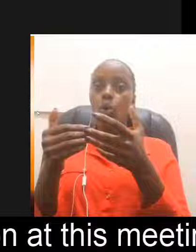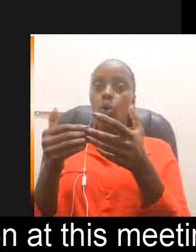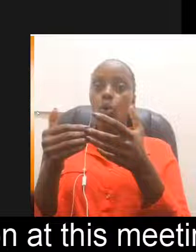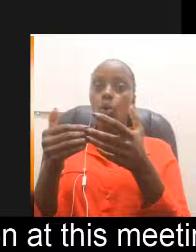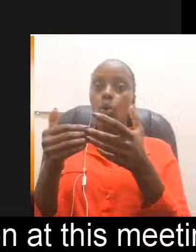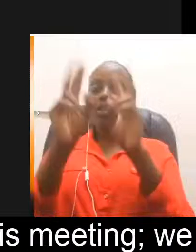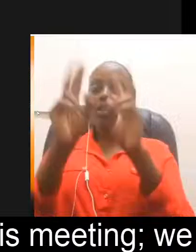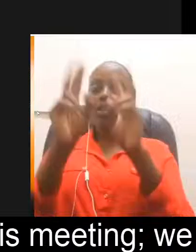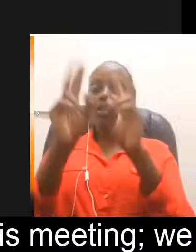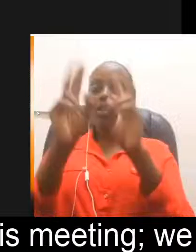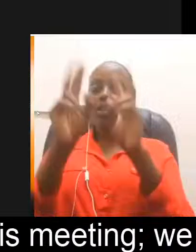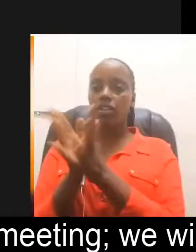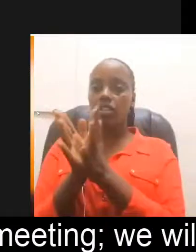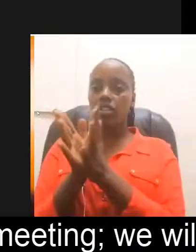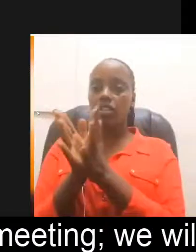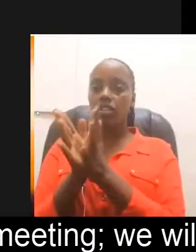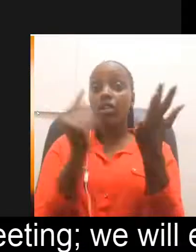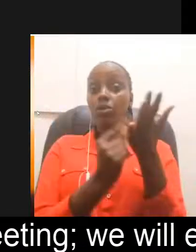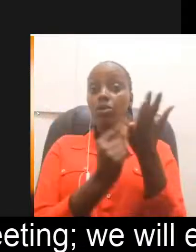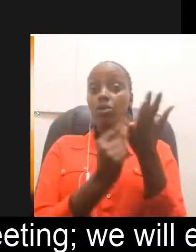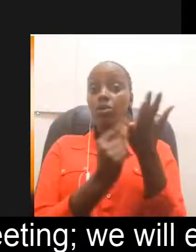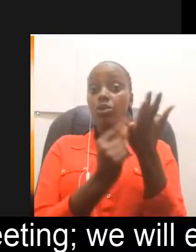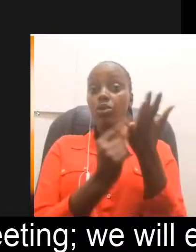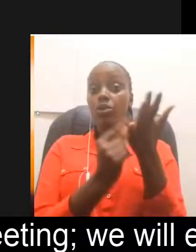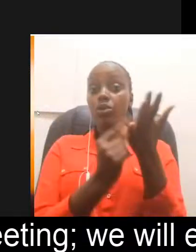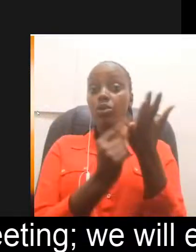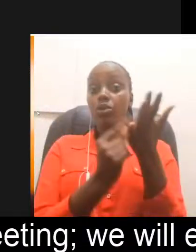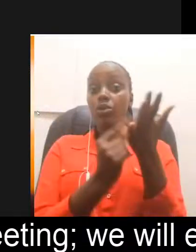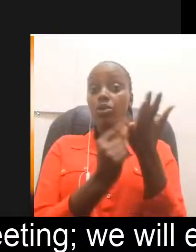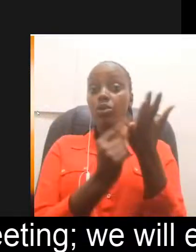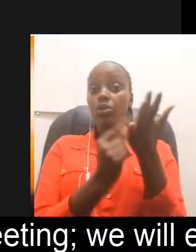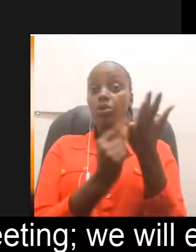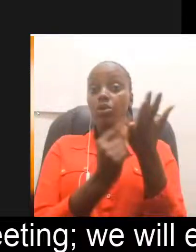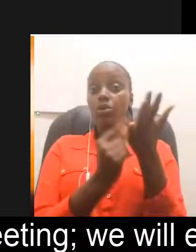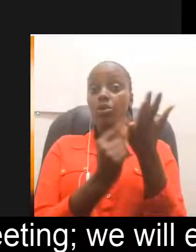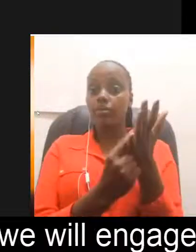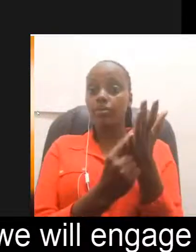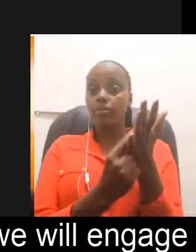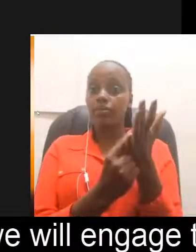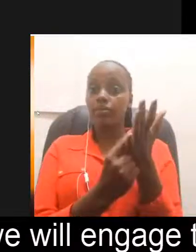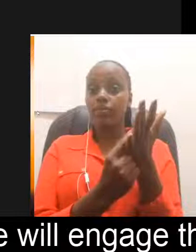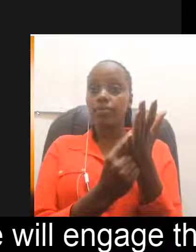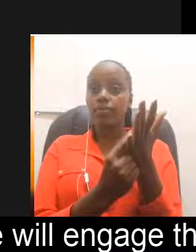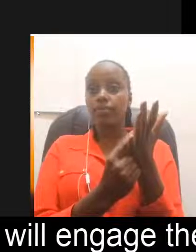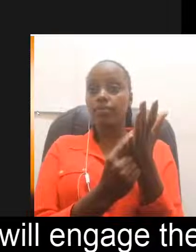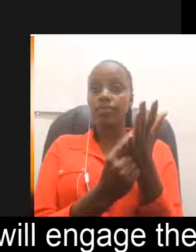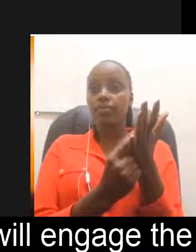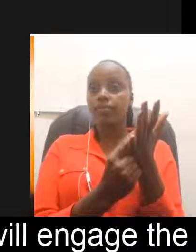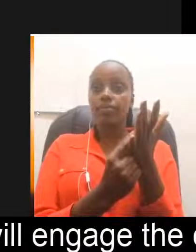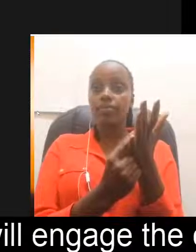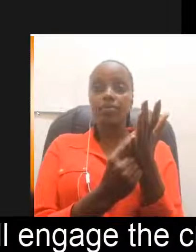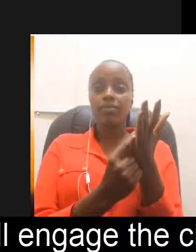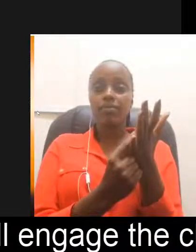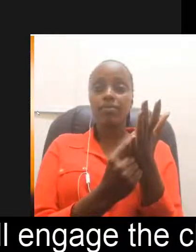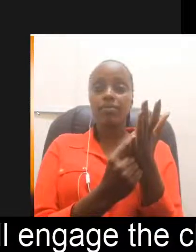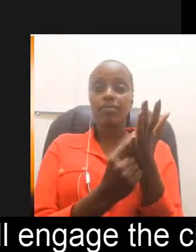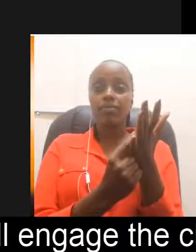also widely in Uganda, the network